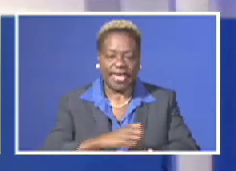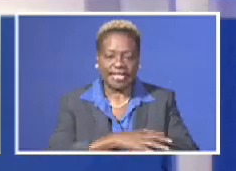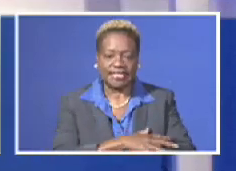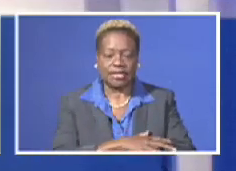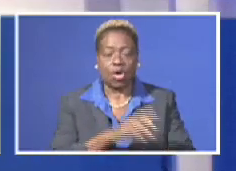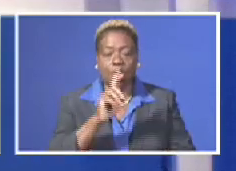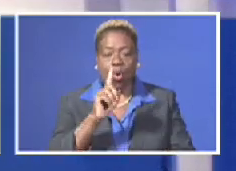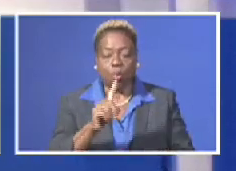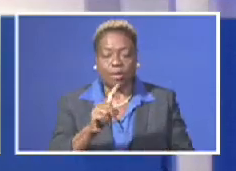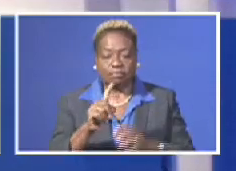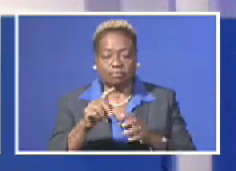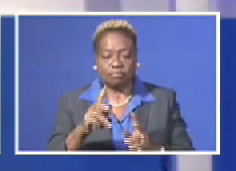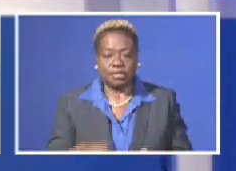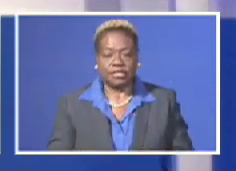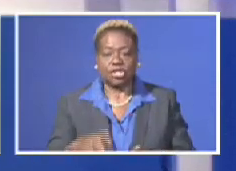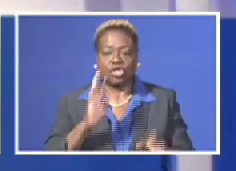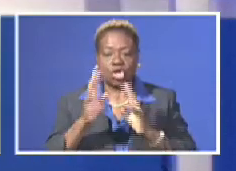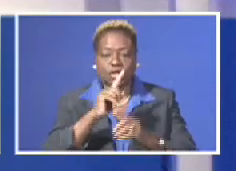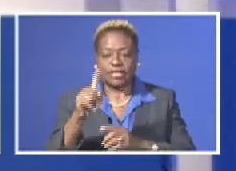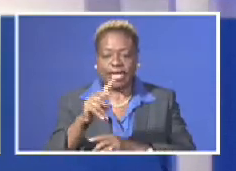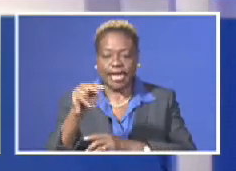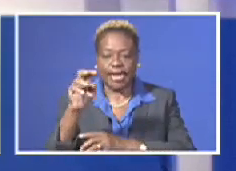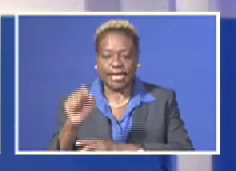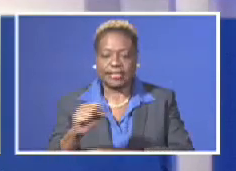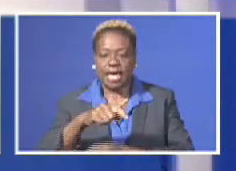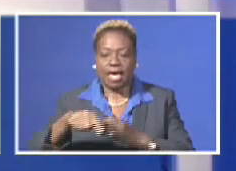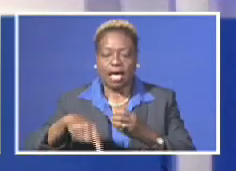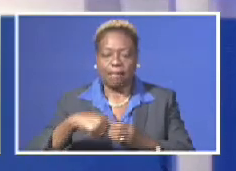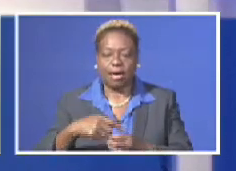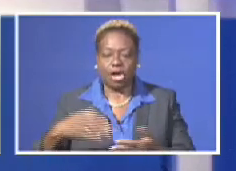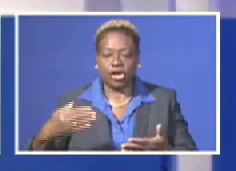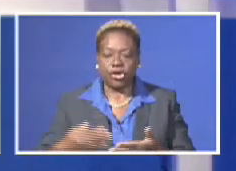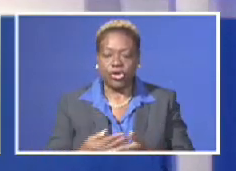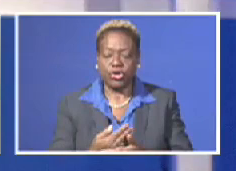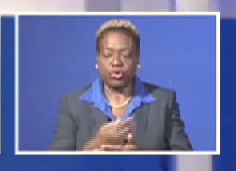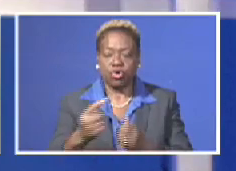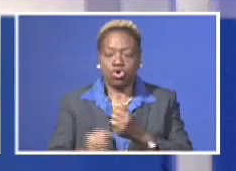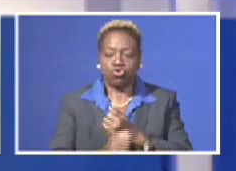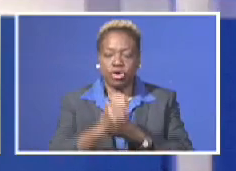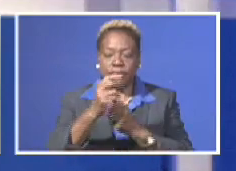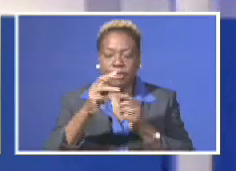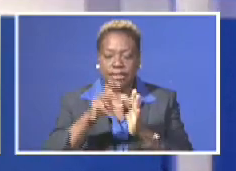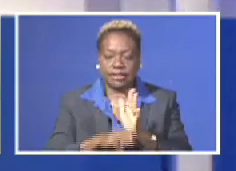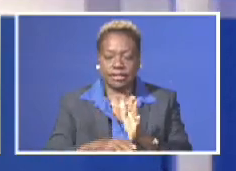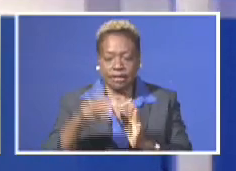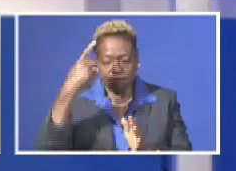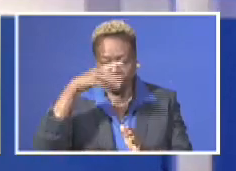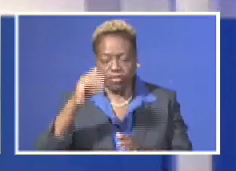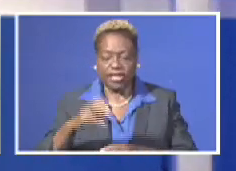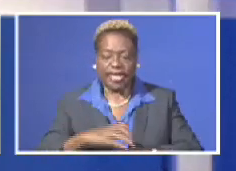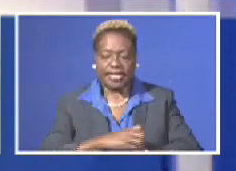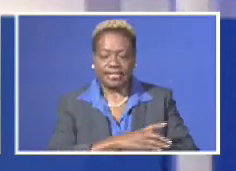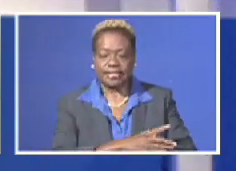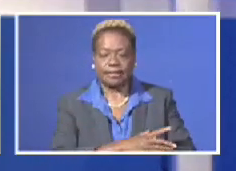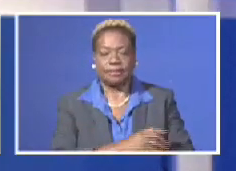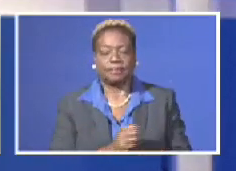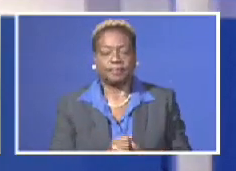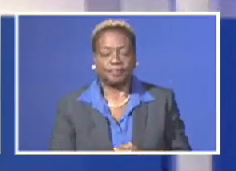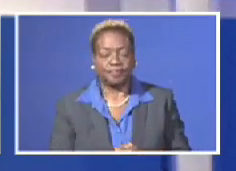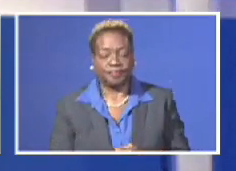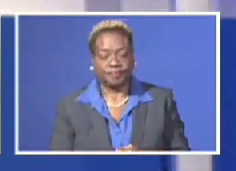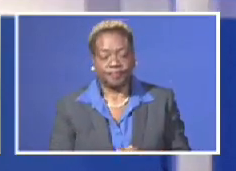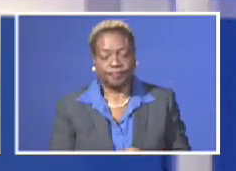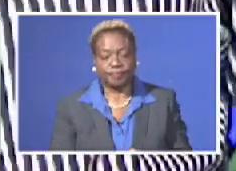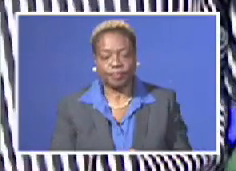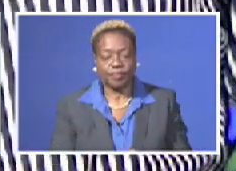a new treatment that will help those battling the illness from a radiation oncologist with the Miami Institute. Jiminita Swain has the